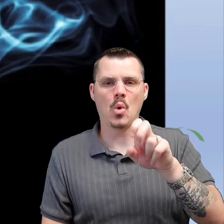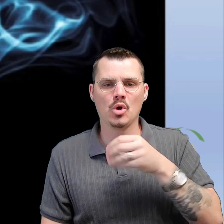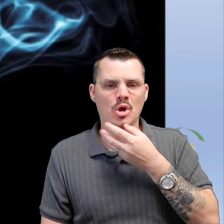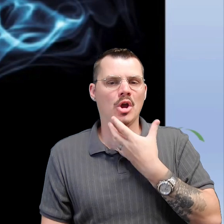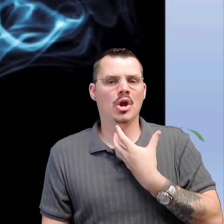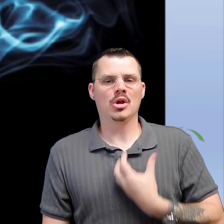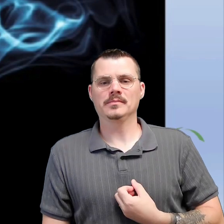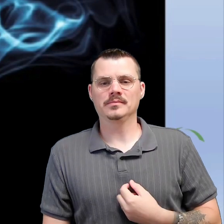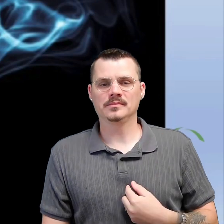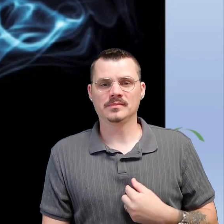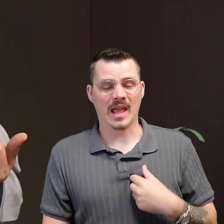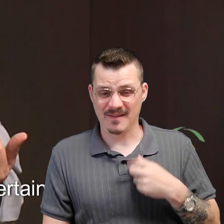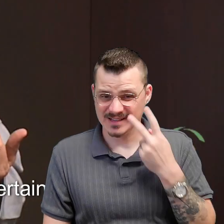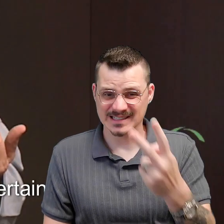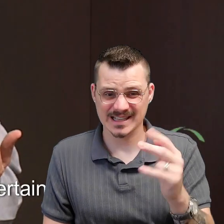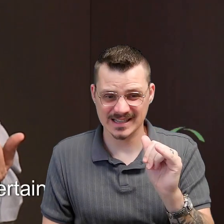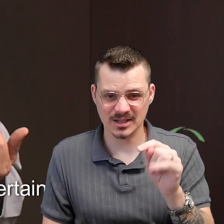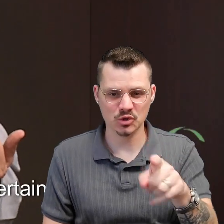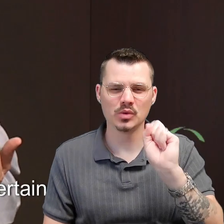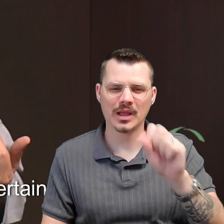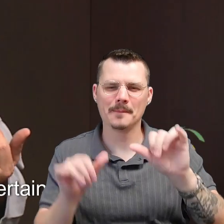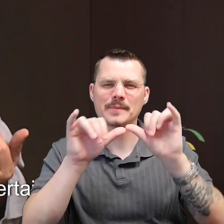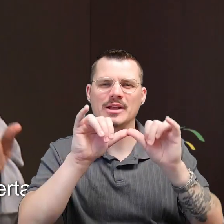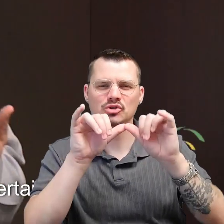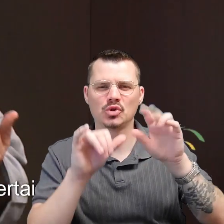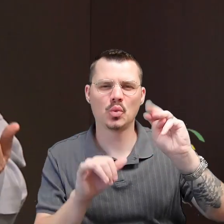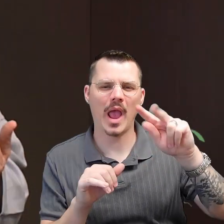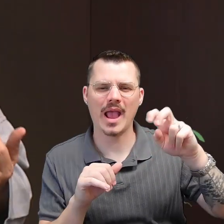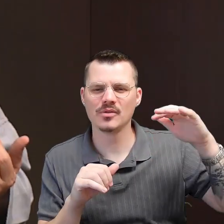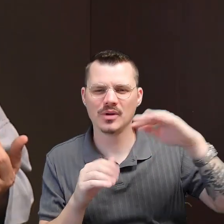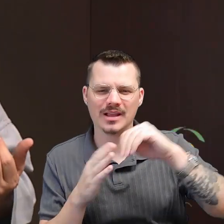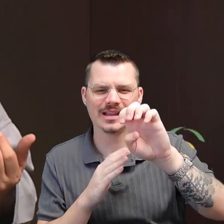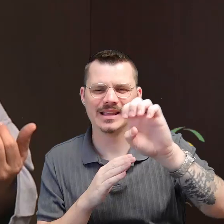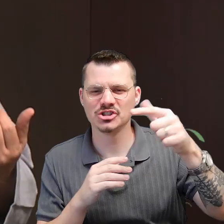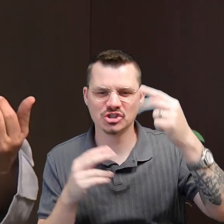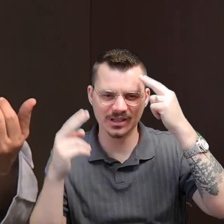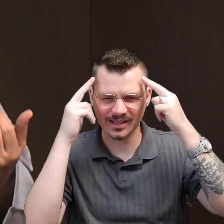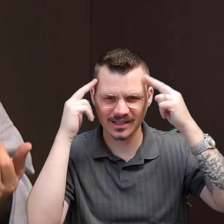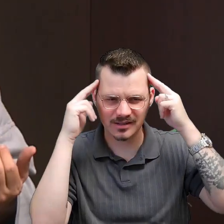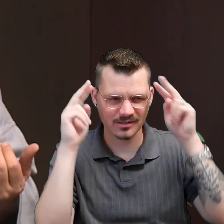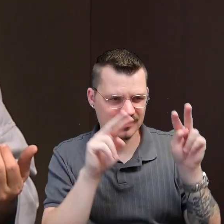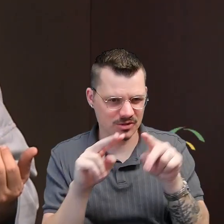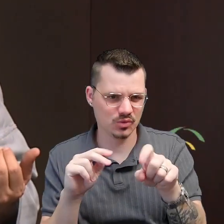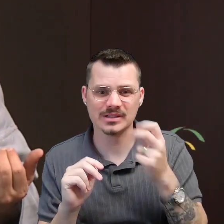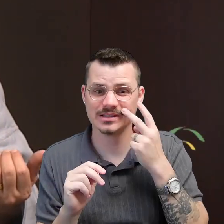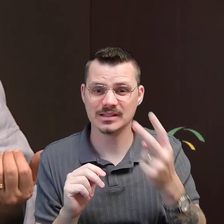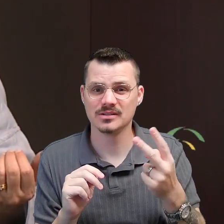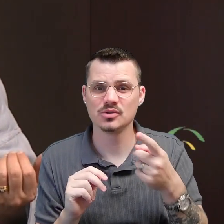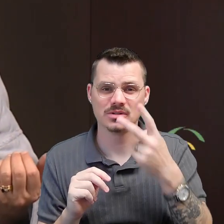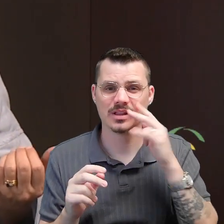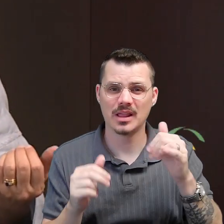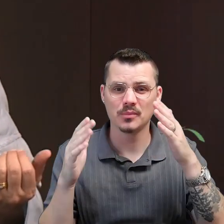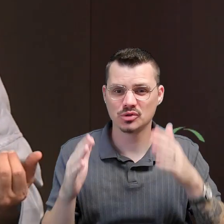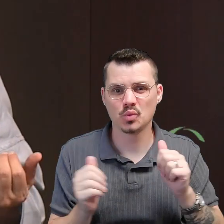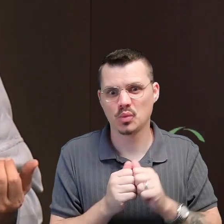smoke. I've watched this done. You can measure the waveforms on certain types of EEG monitoring. And you